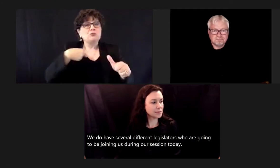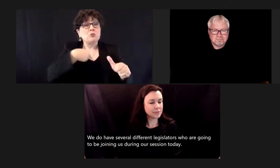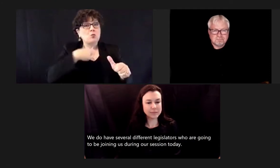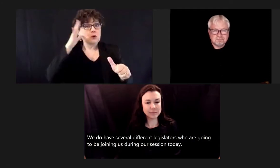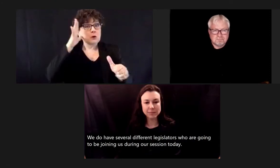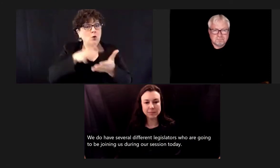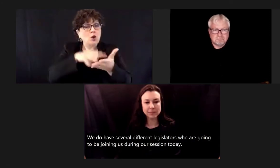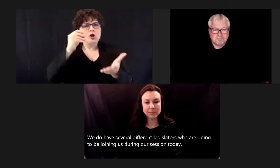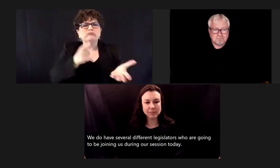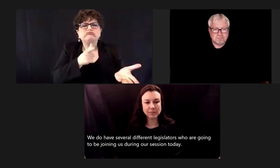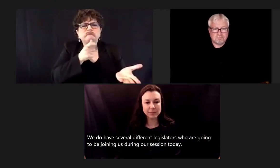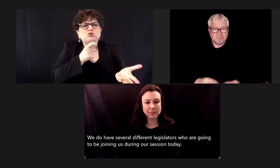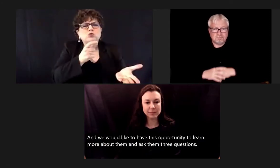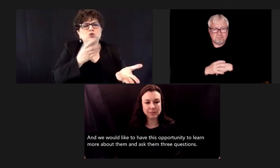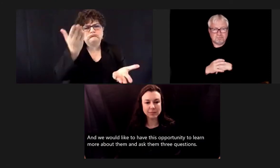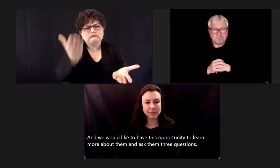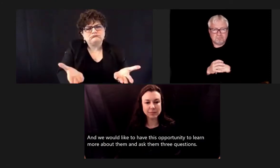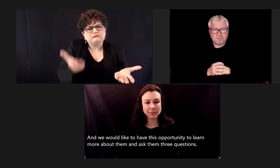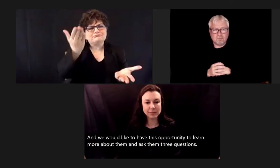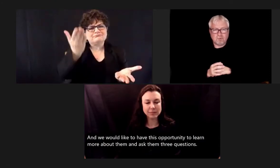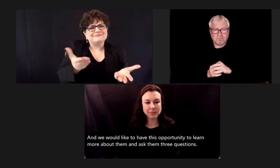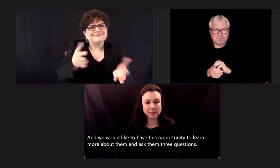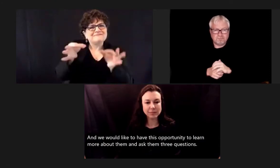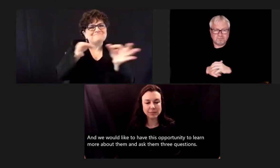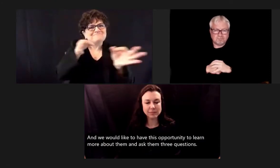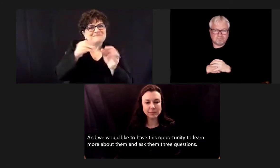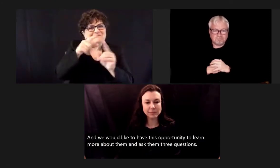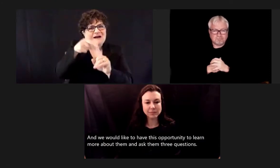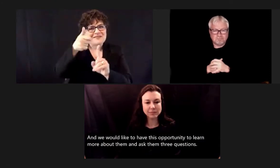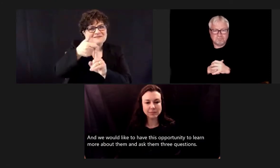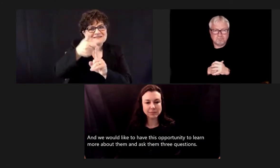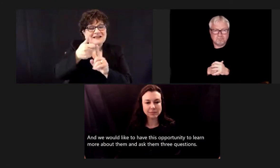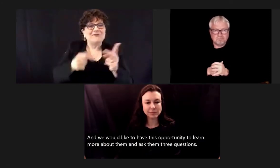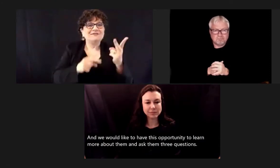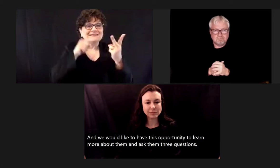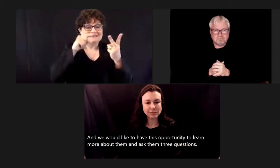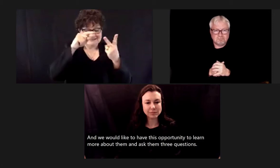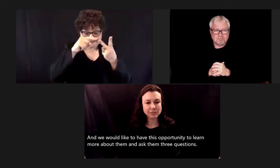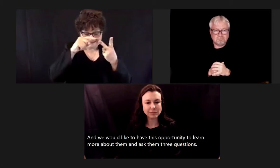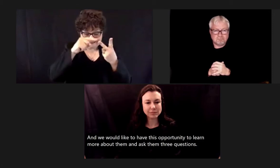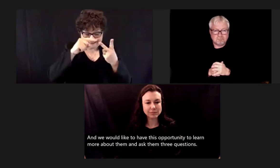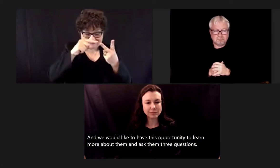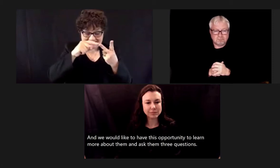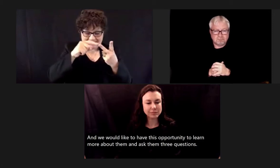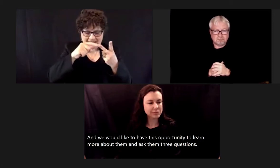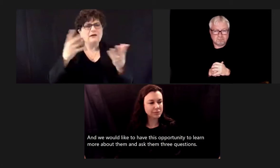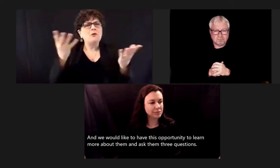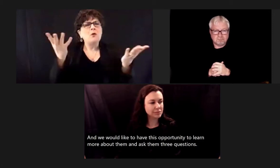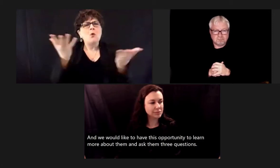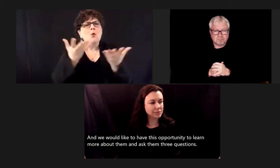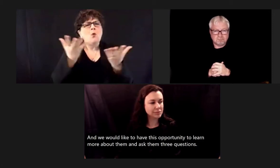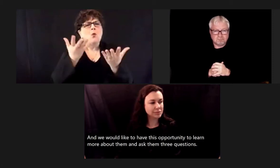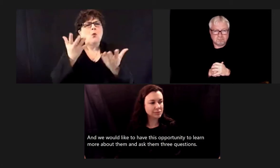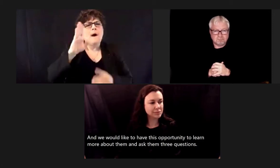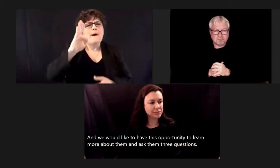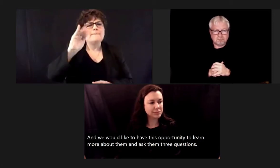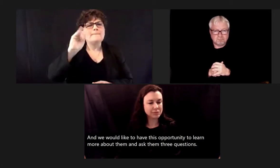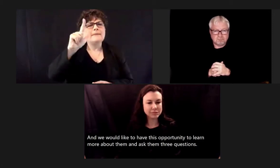questions. First, we would like to learn about who they are as individuals.